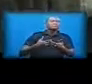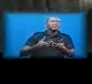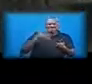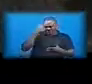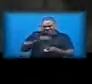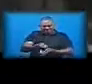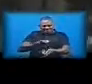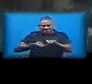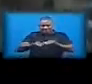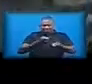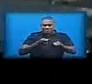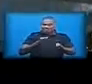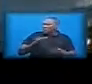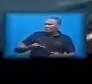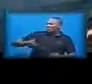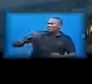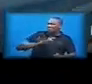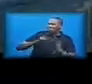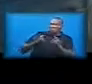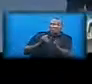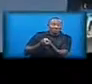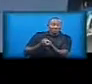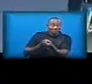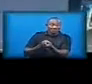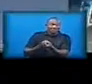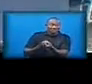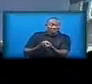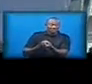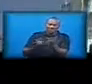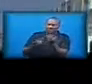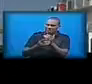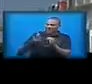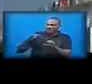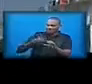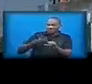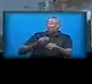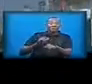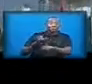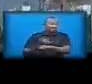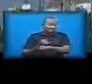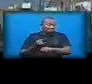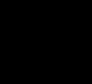crews for rigs. It remains the highest logistics service provider to Ghana's oil and gas industry.